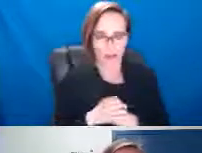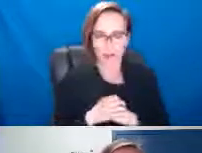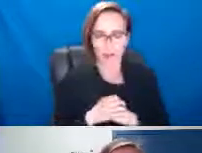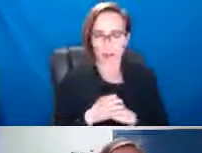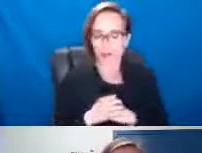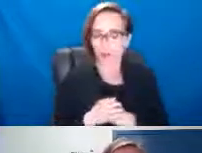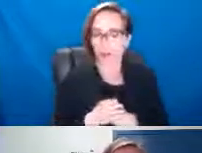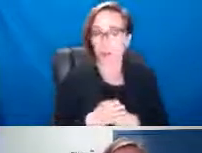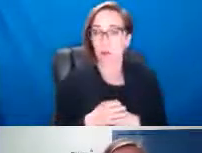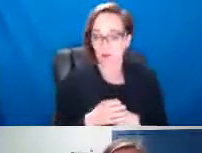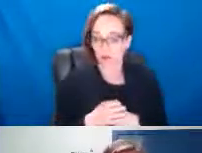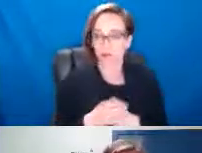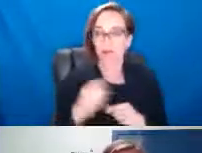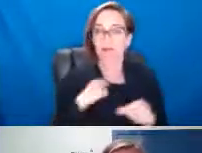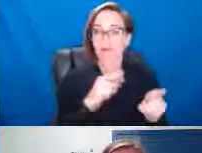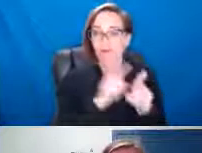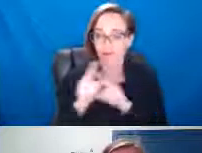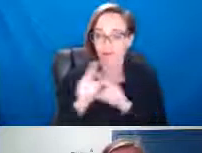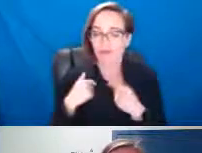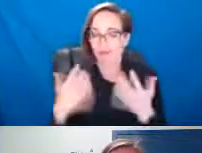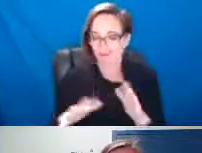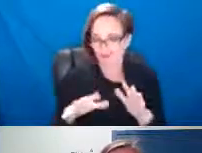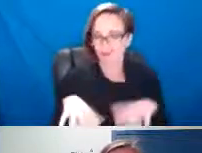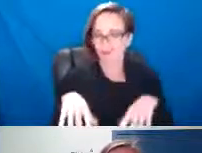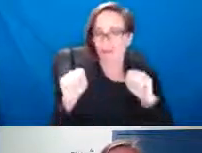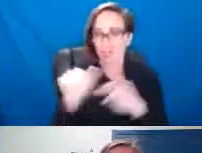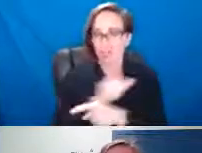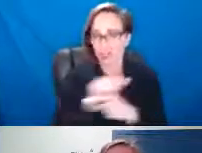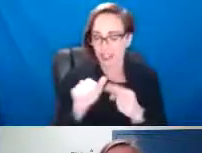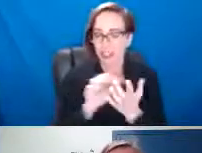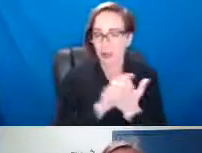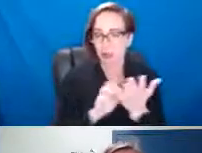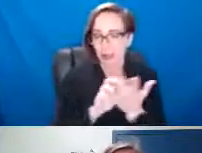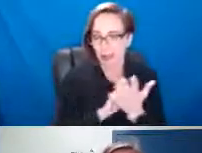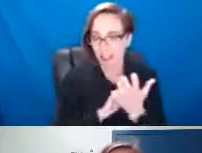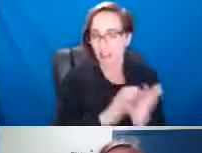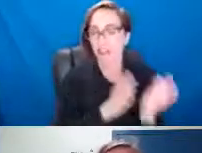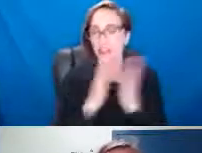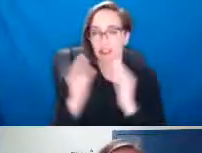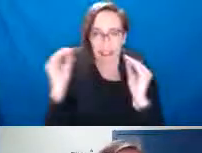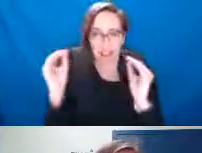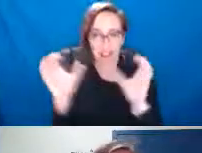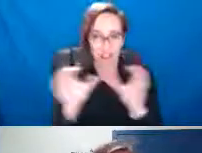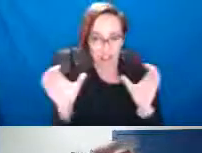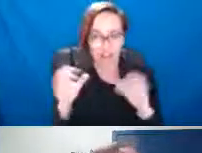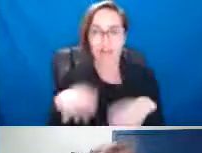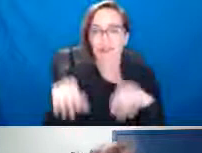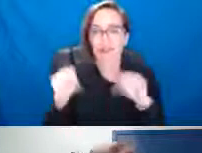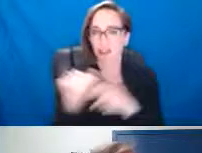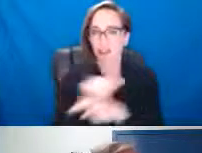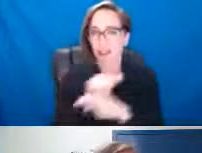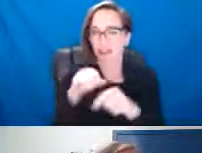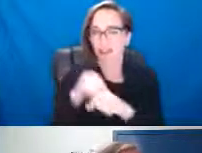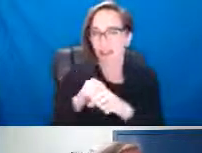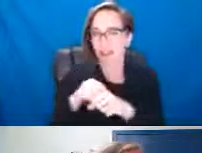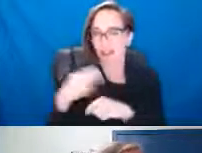continued on. I've also got Braille training and a teaching certificate, and took my training through Hadley in Illinois.